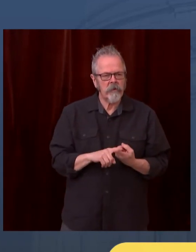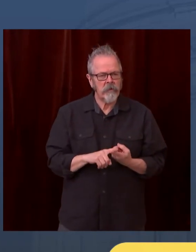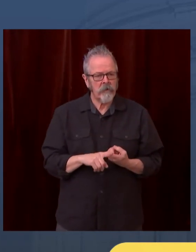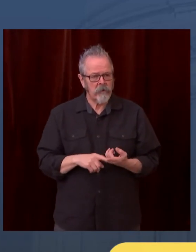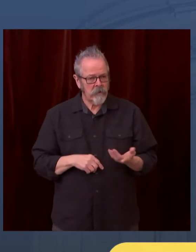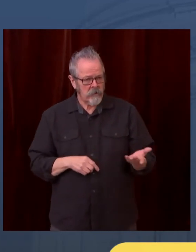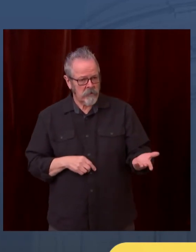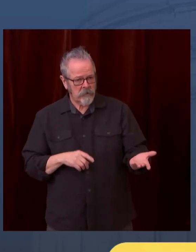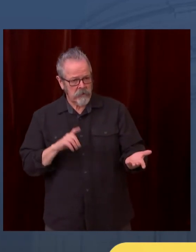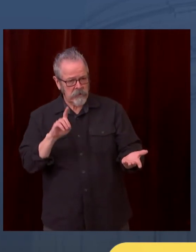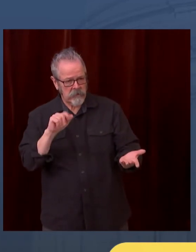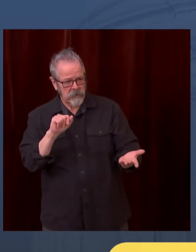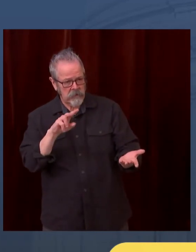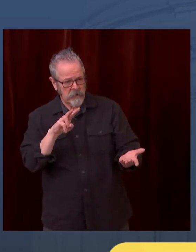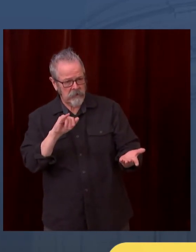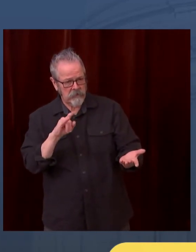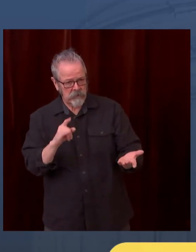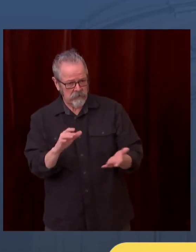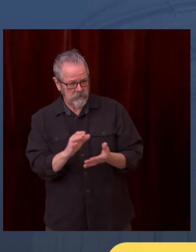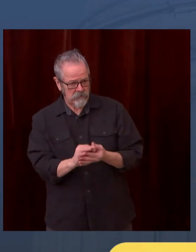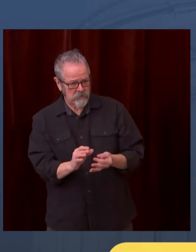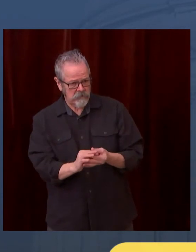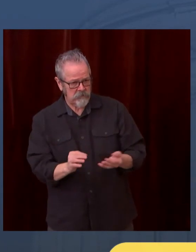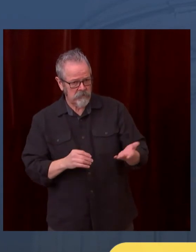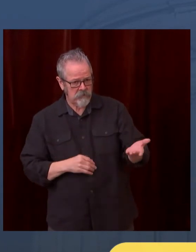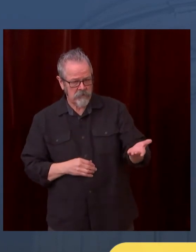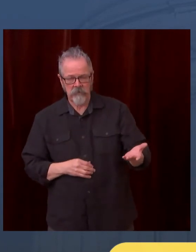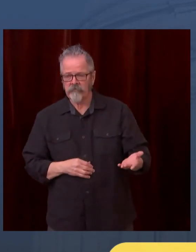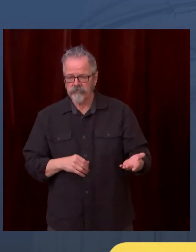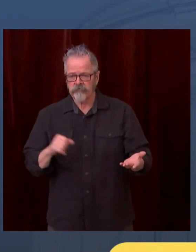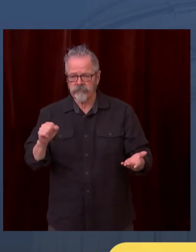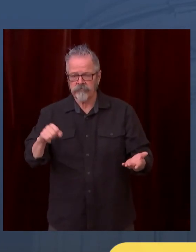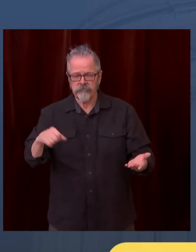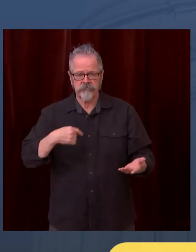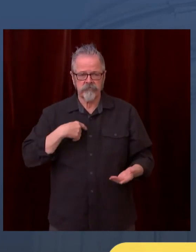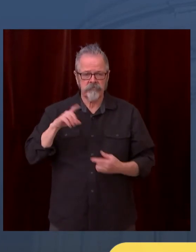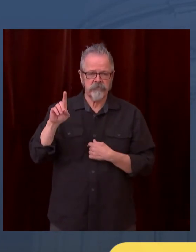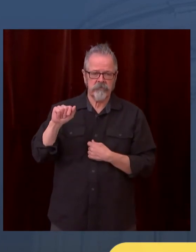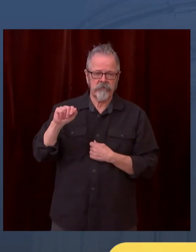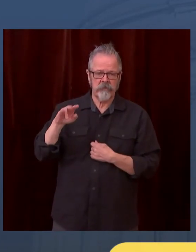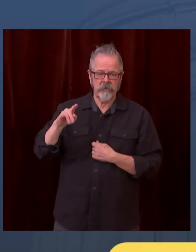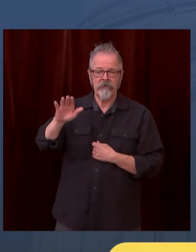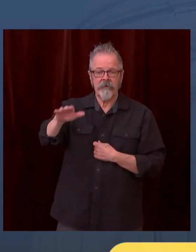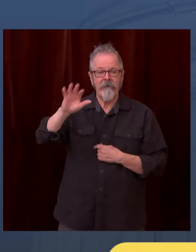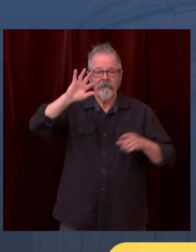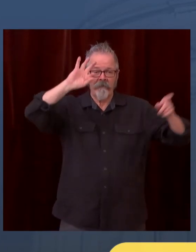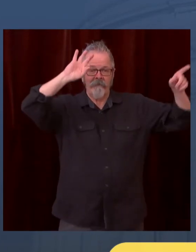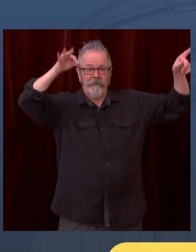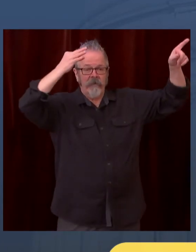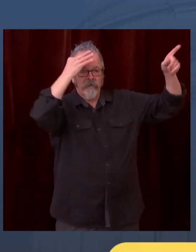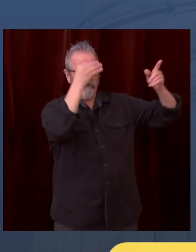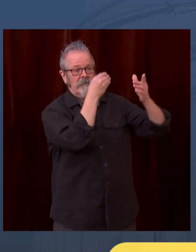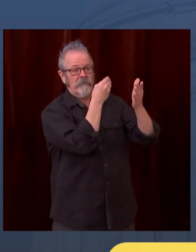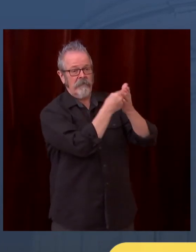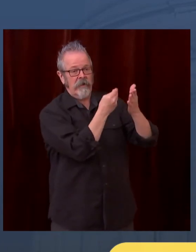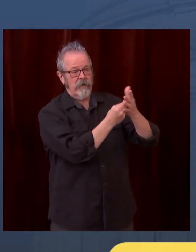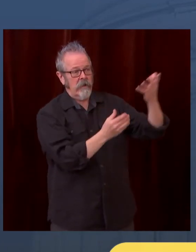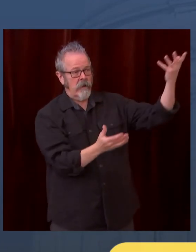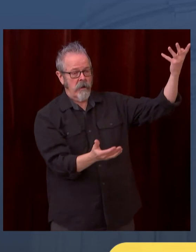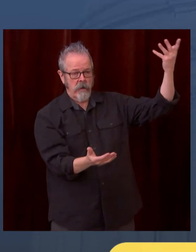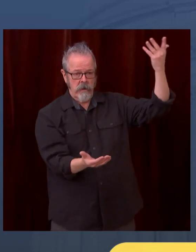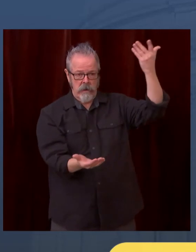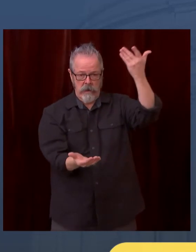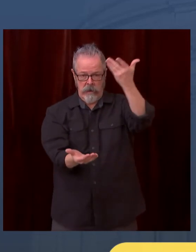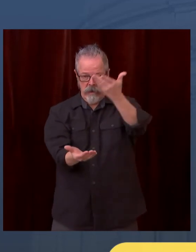Sure. So the money from the federal government should be here within a month. But I think people will remember that